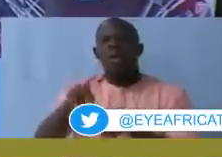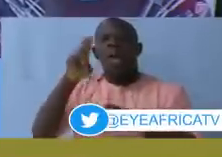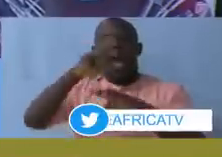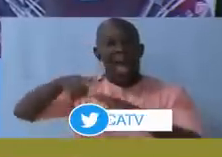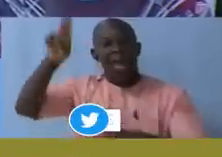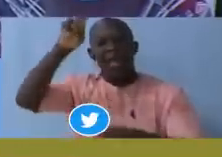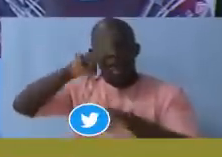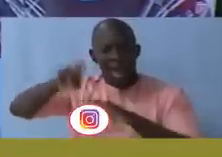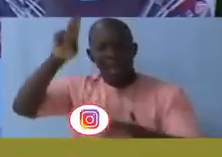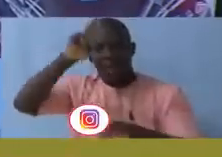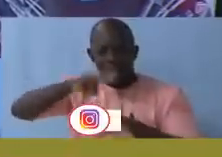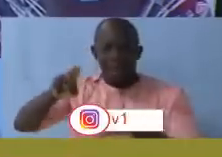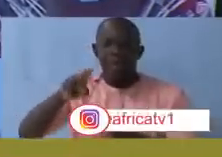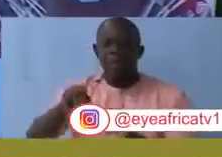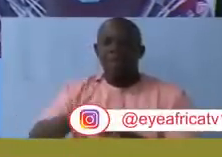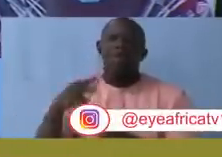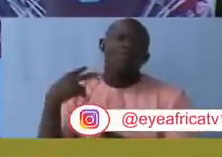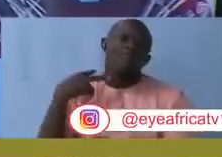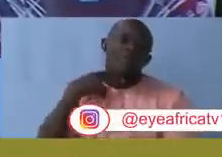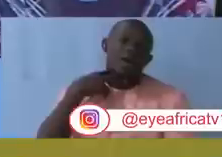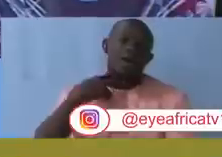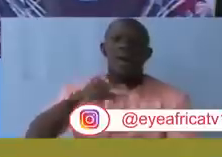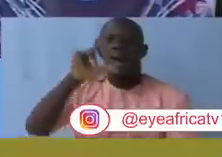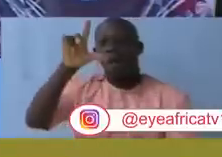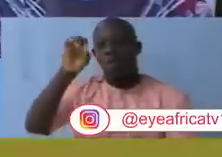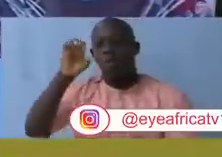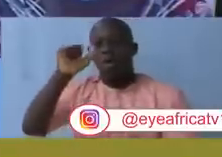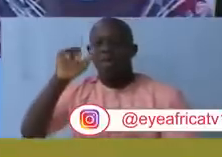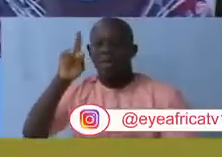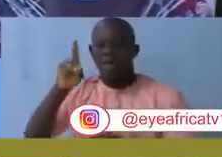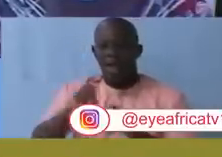high viral load. So you got a moderate one.